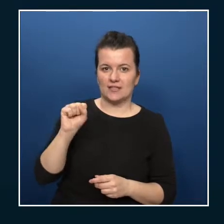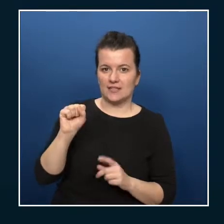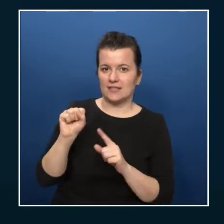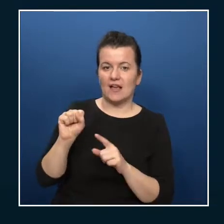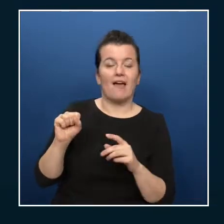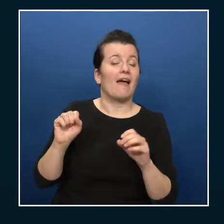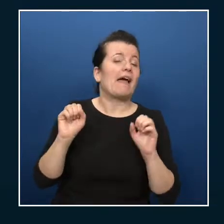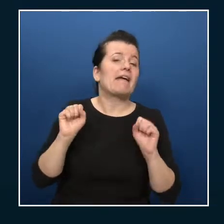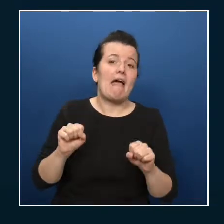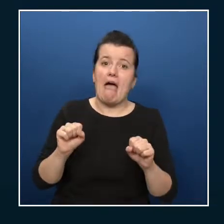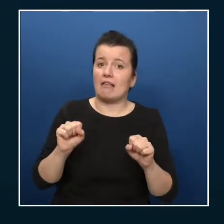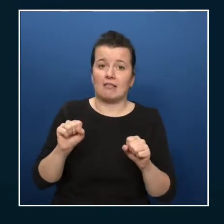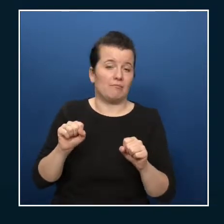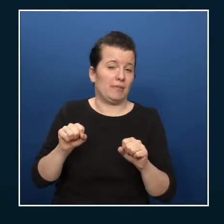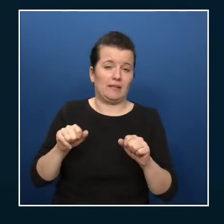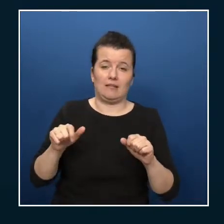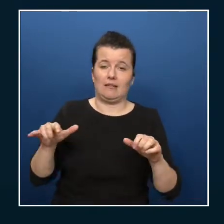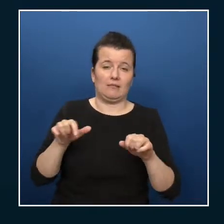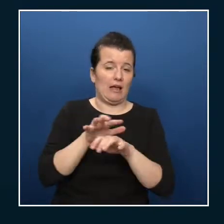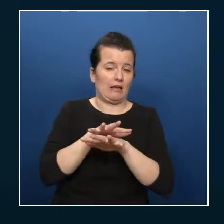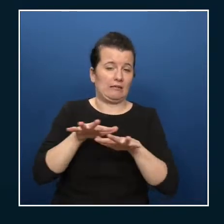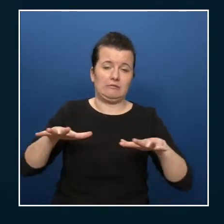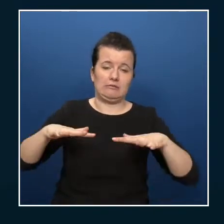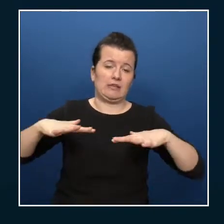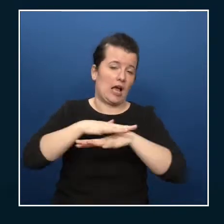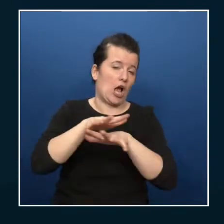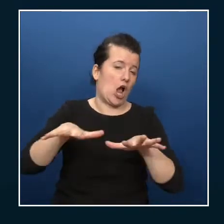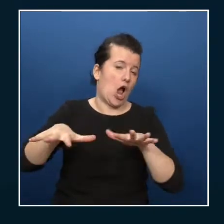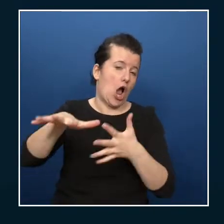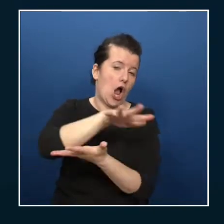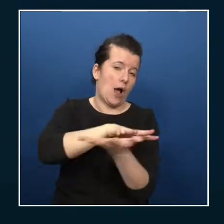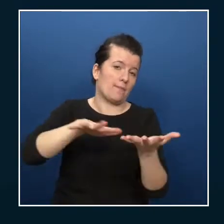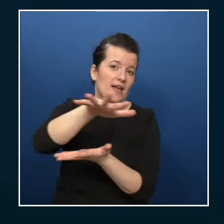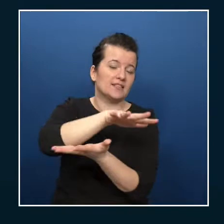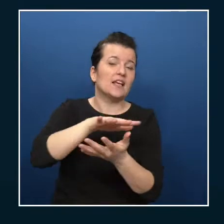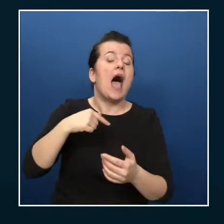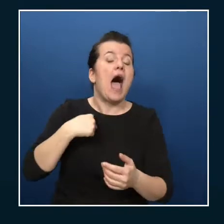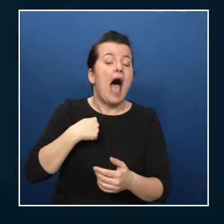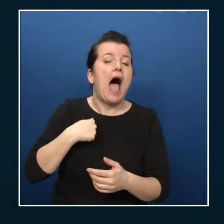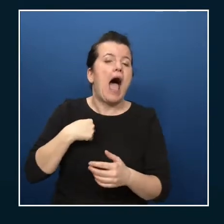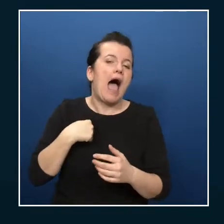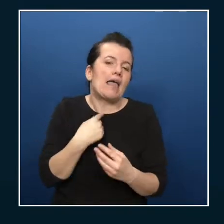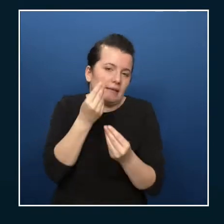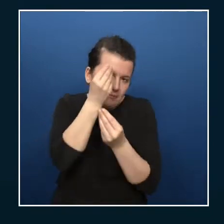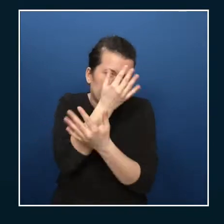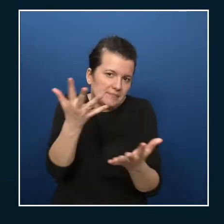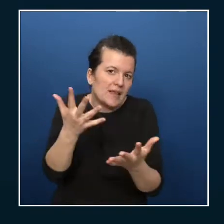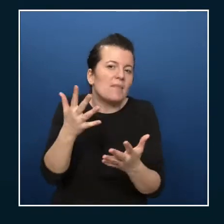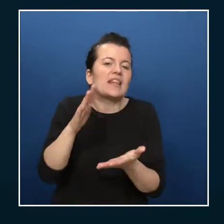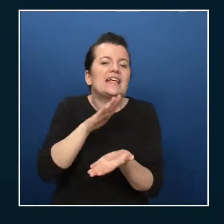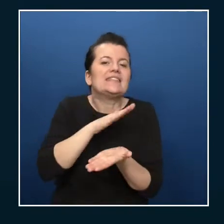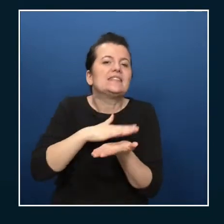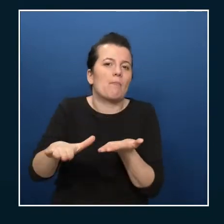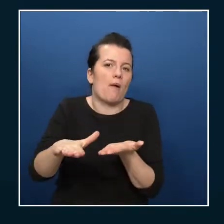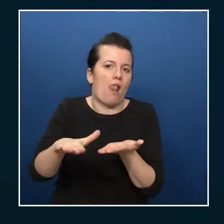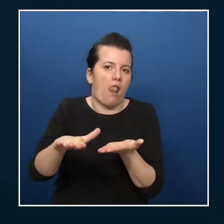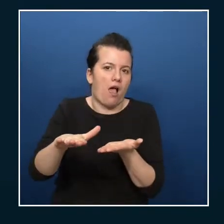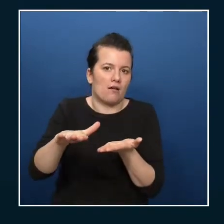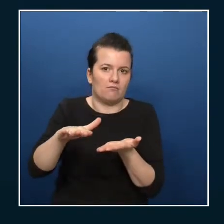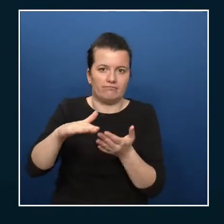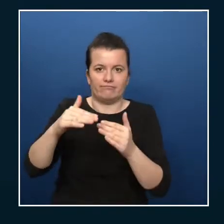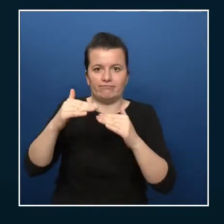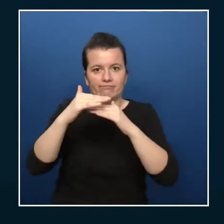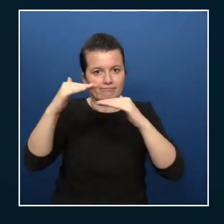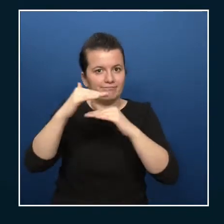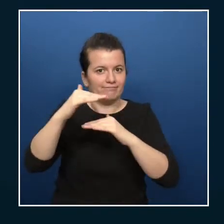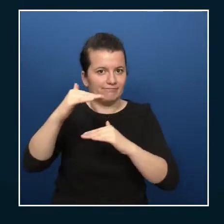right? And my advice will be keep it as simple as possible. But what you do, the landing zone, so the subscription